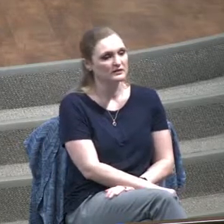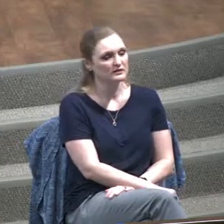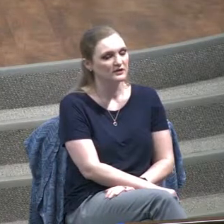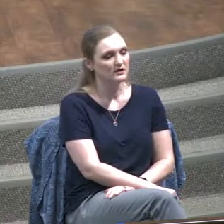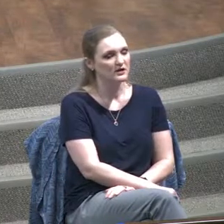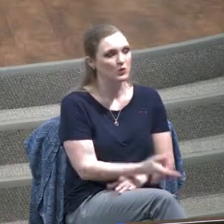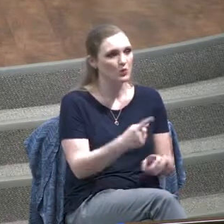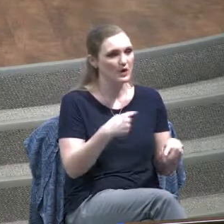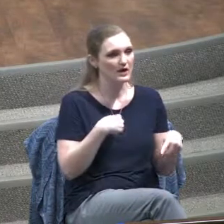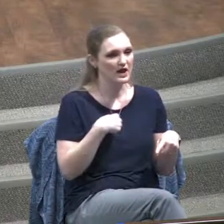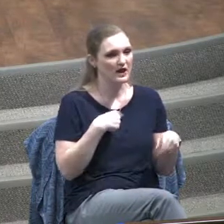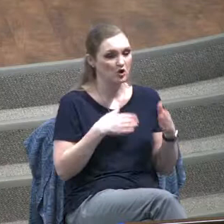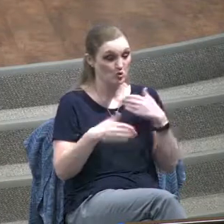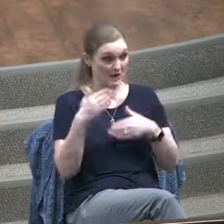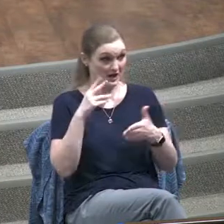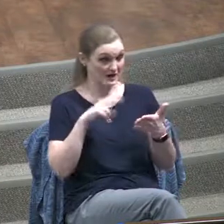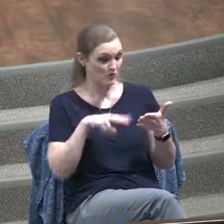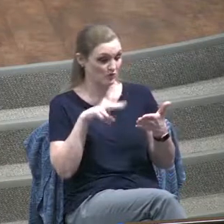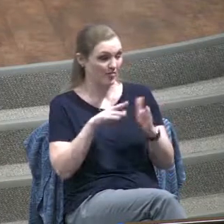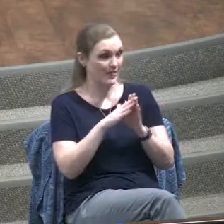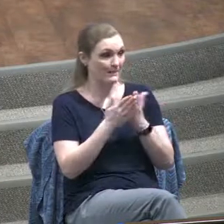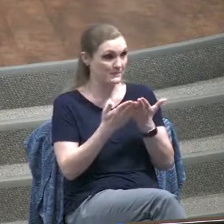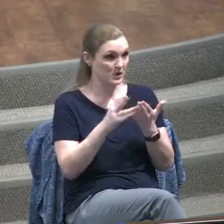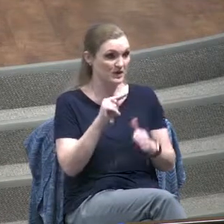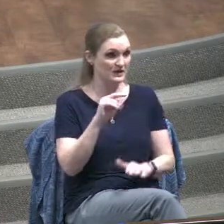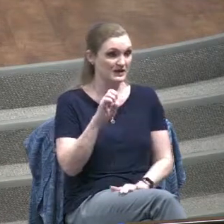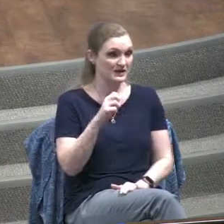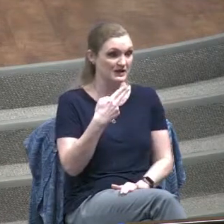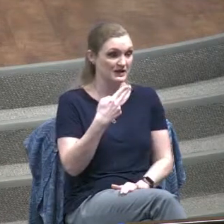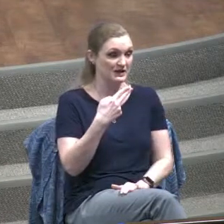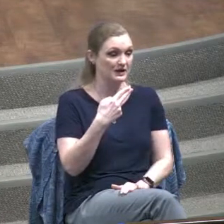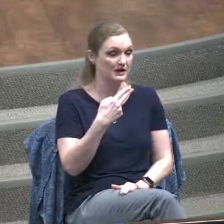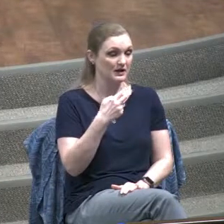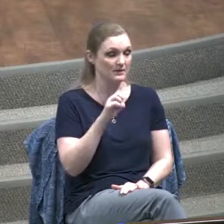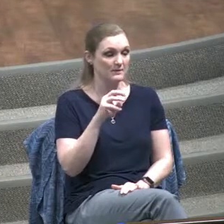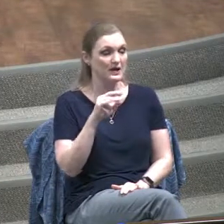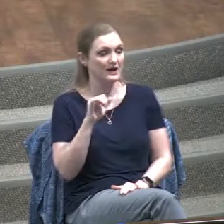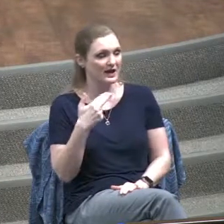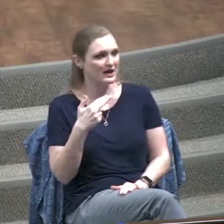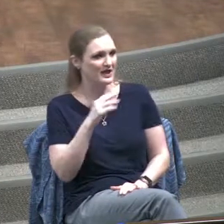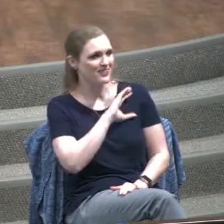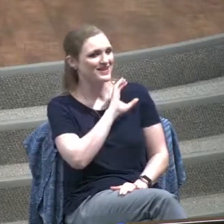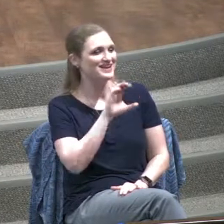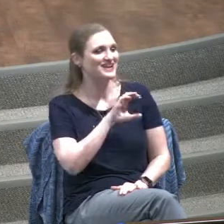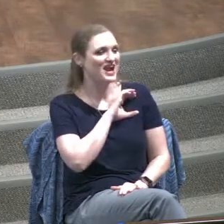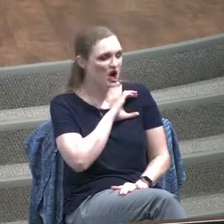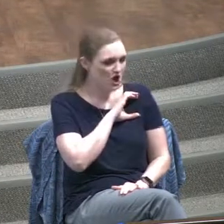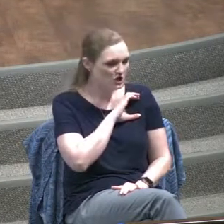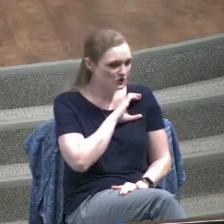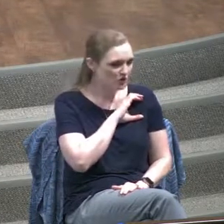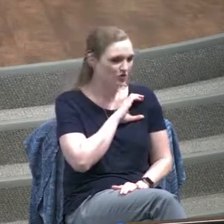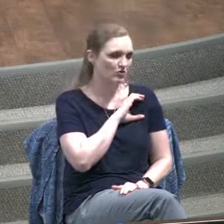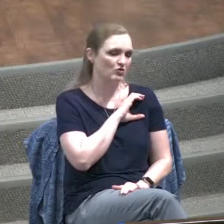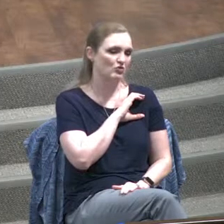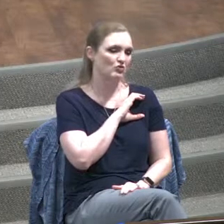When I go back and read the book of Nehemiah, when I look at the person of Nehemiah, the character of Nehemiah, the